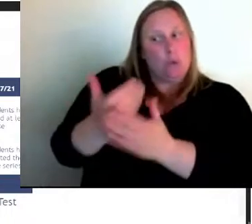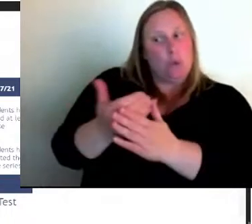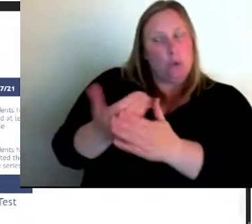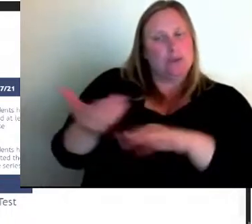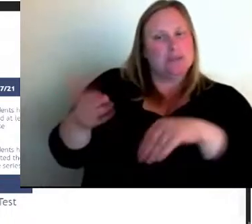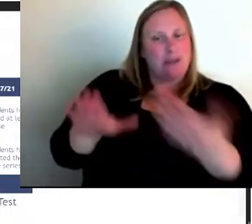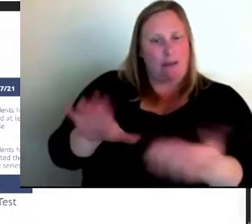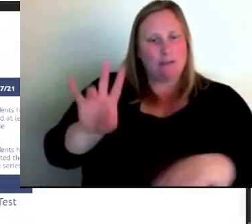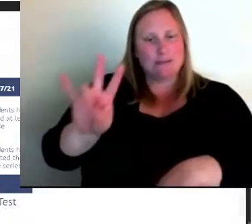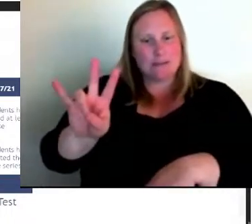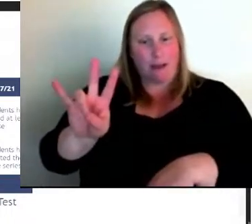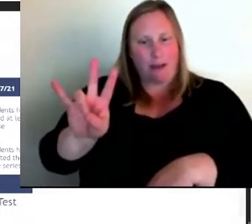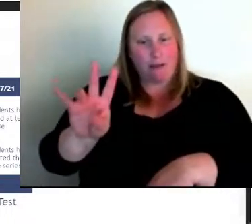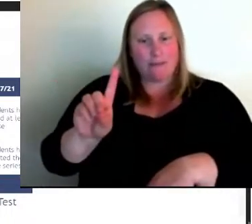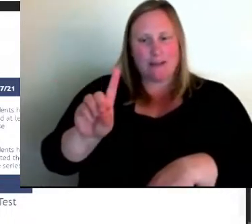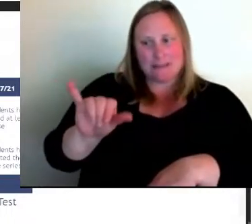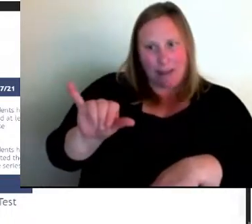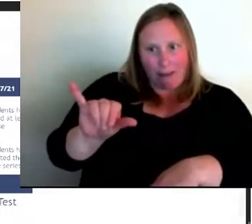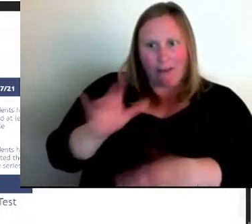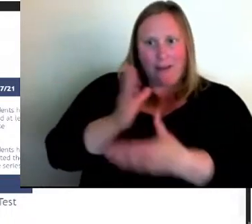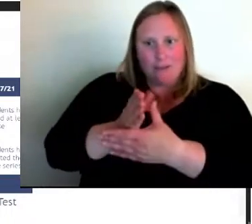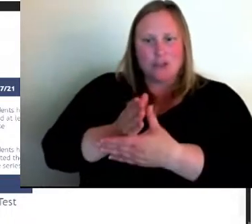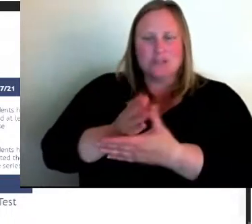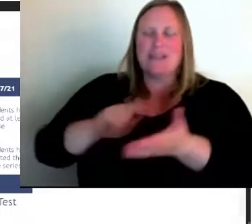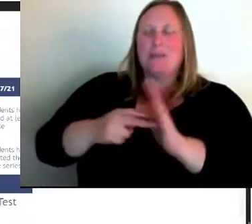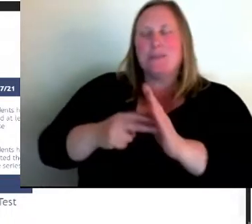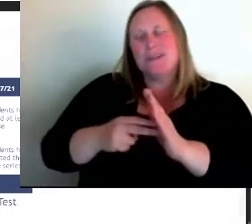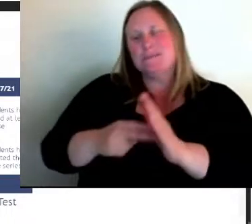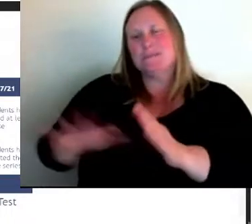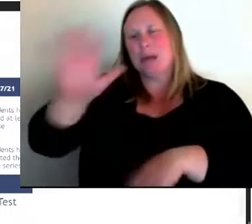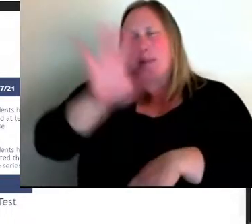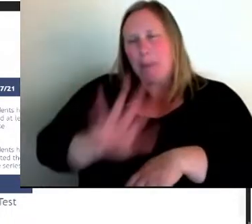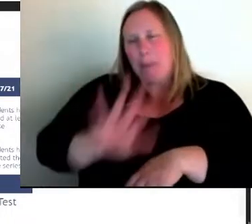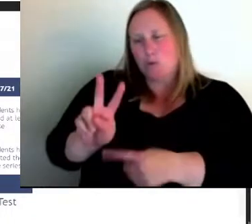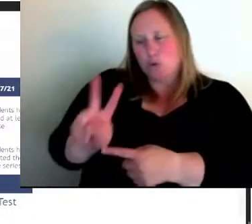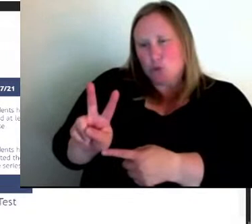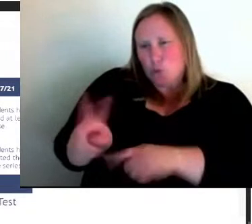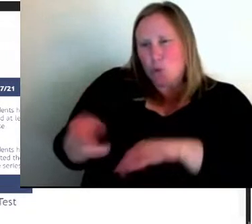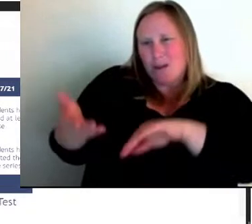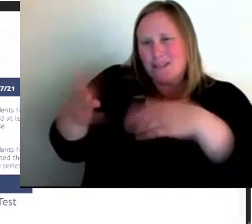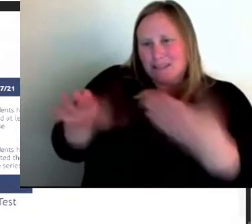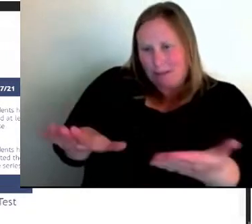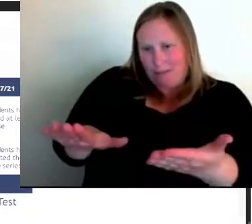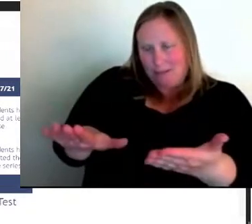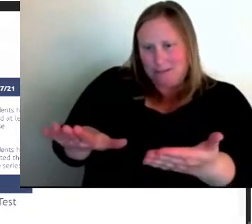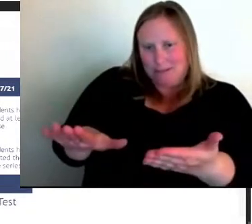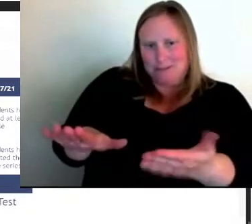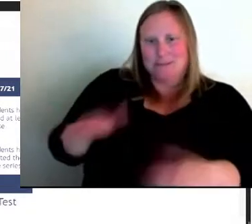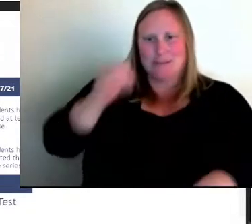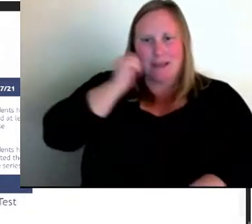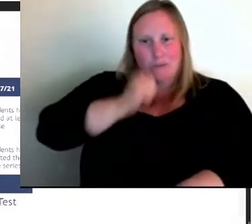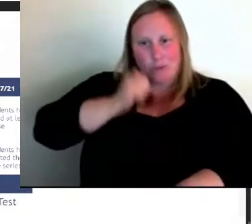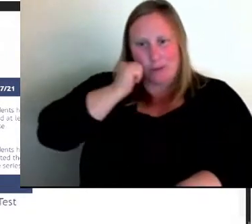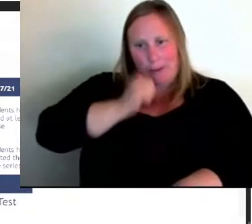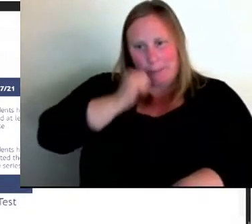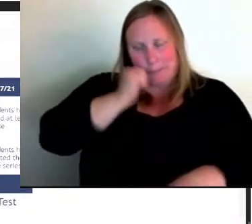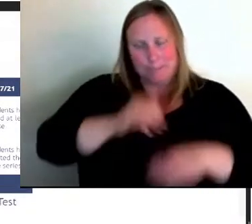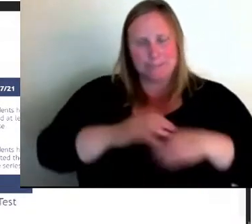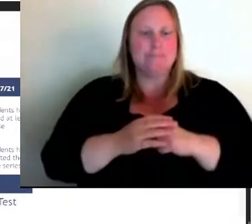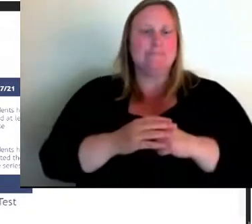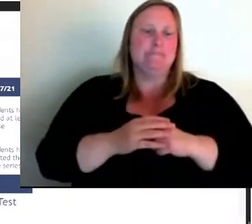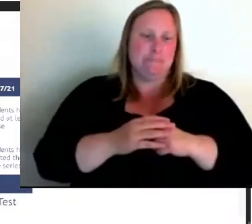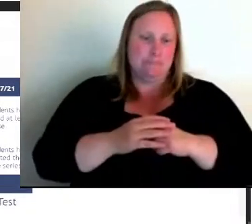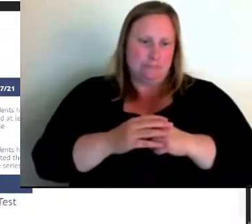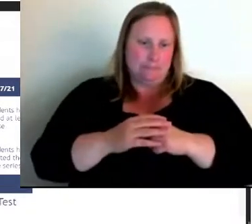average is currently 2 deaths per day, and this includes confirmed and probable deaths. And if you hover over this as well, you'll be able to